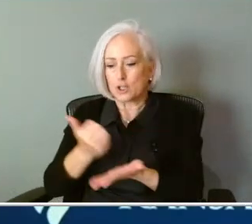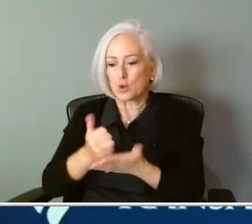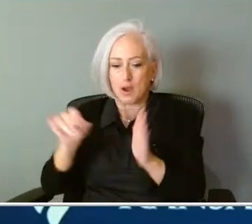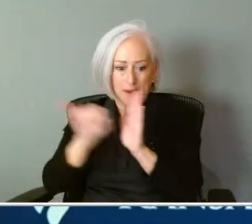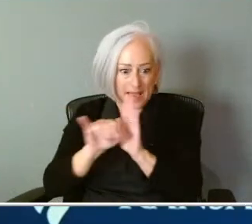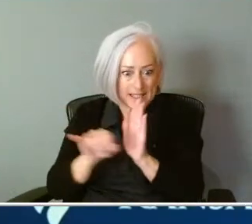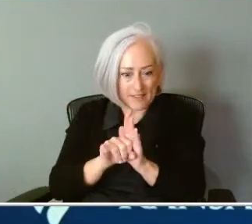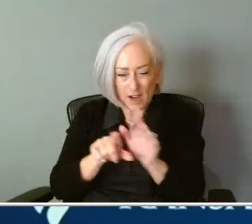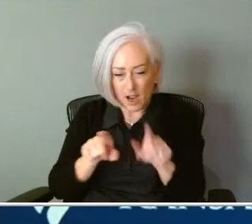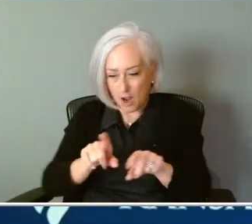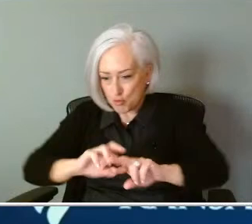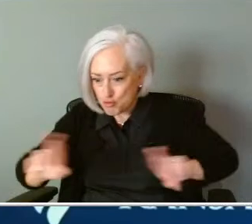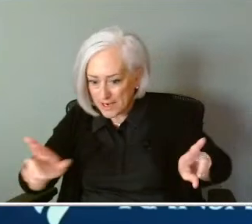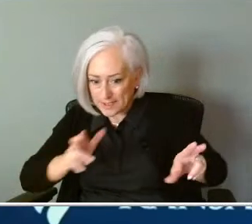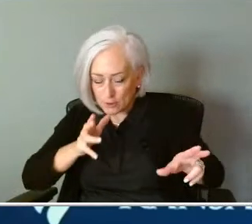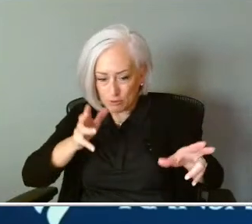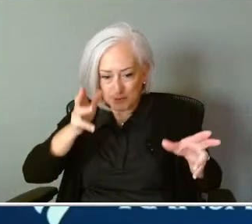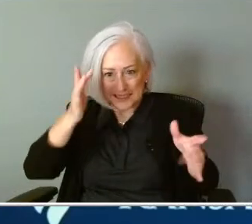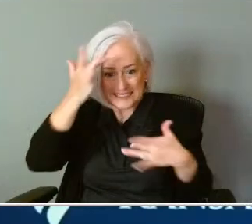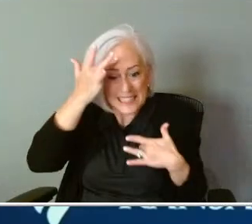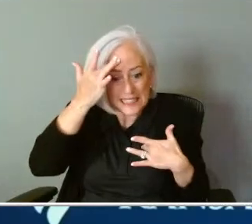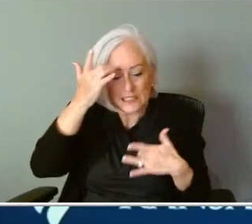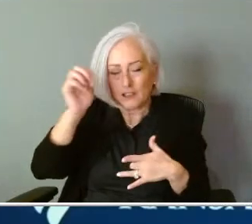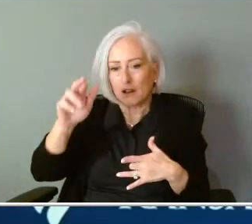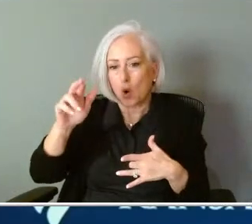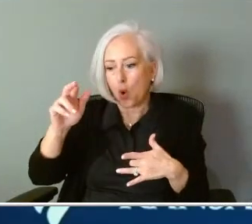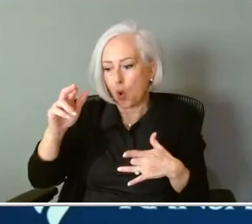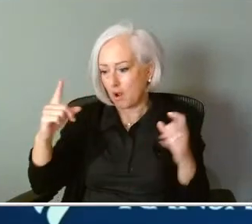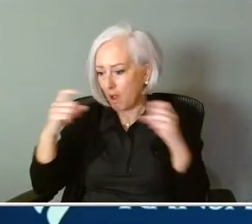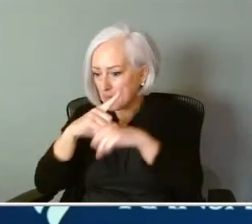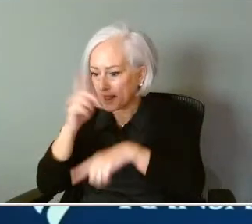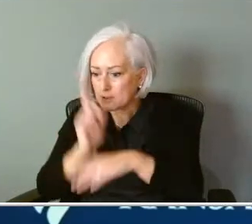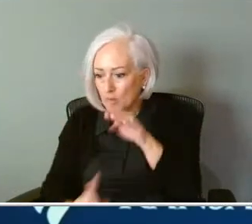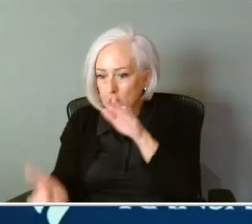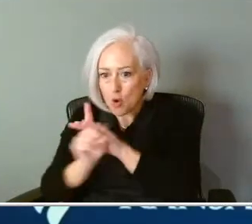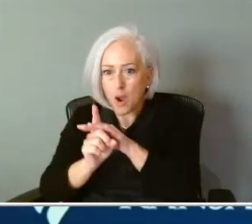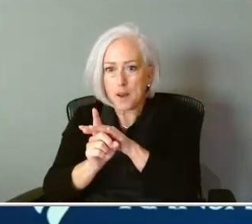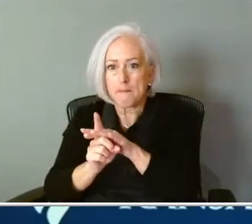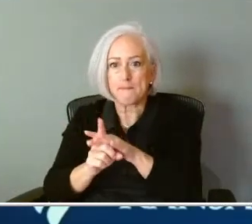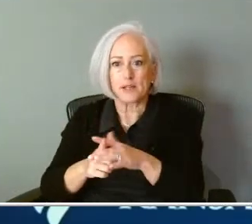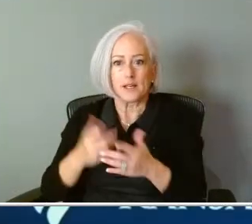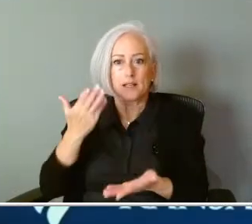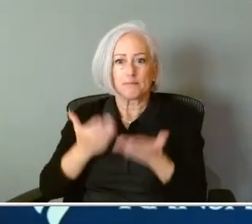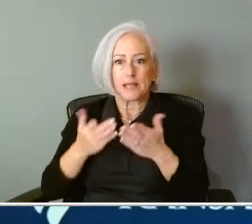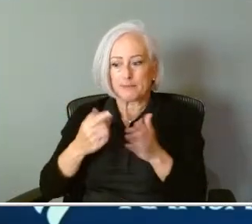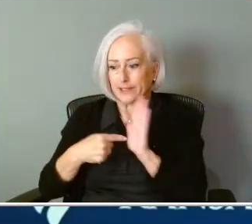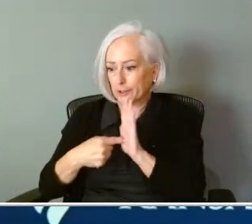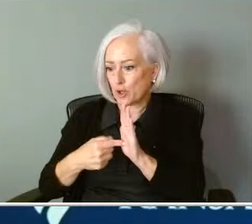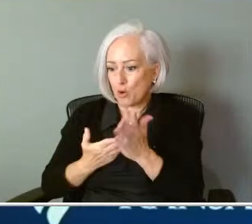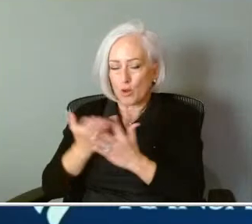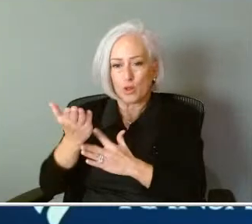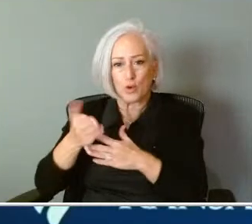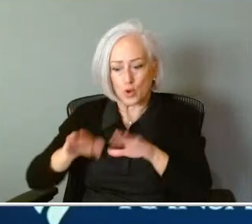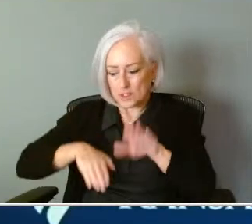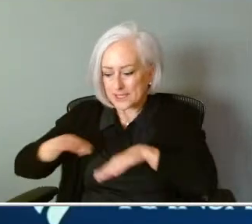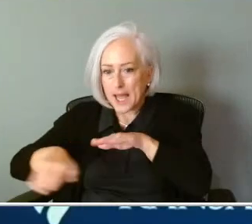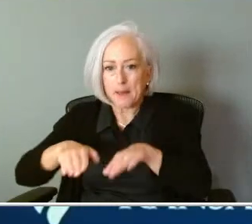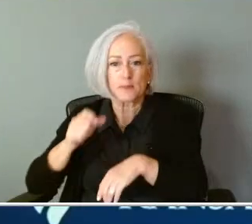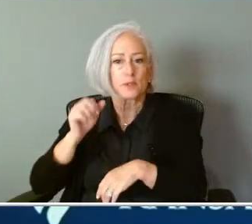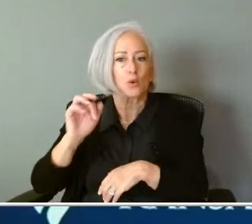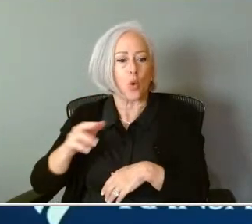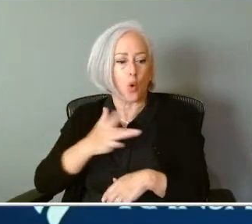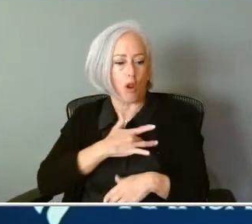or have a complication. That might be manifested in their steps. It could be manifested in their heart rate. So leveraging some of